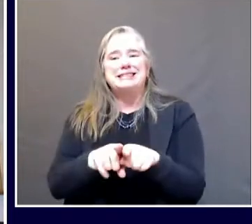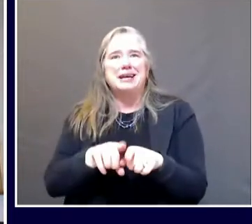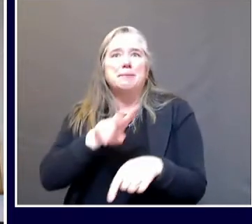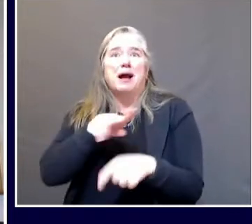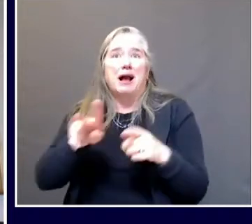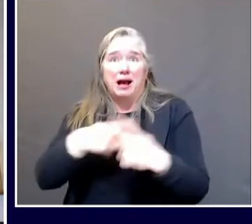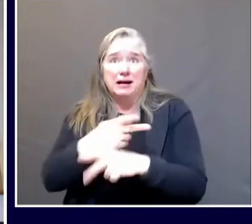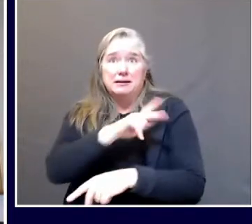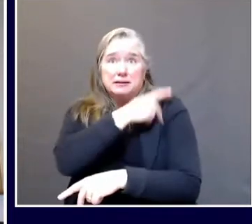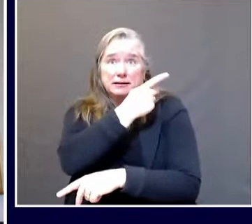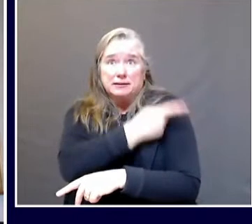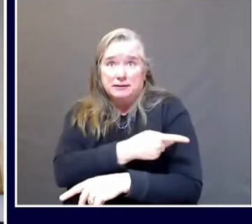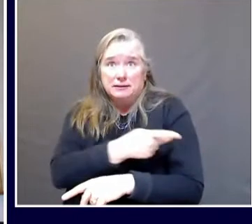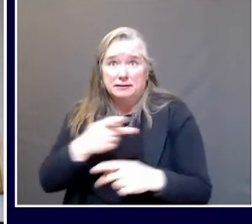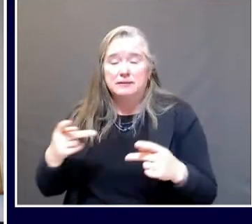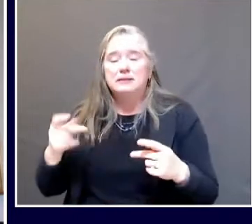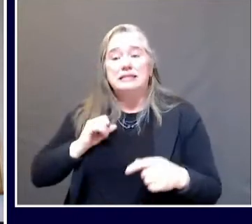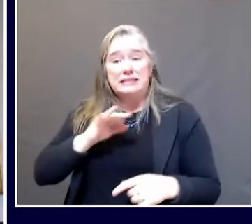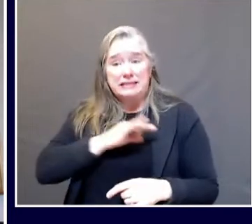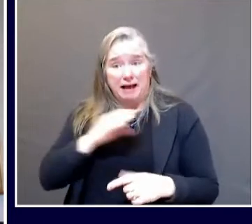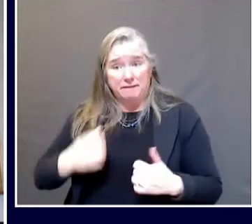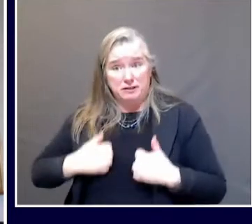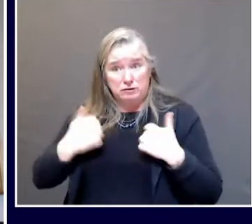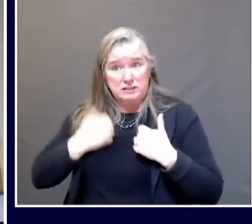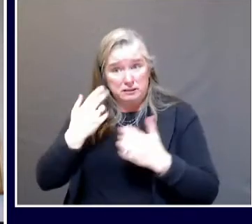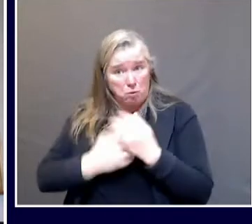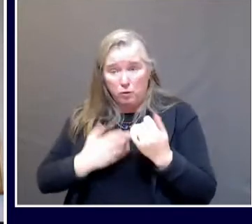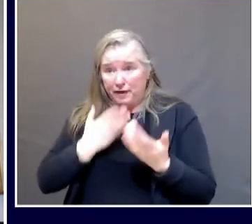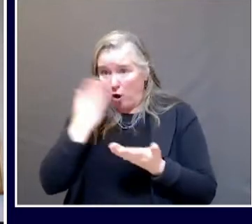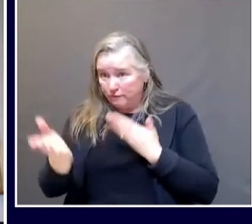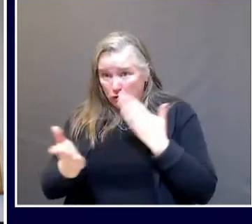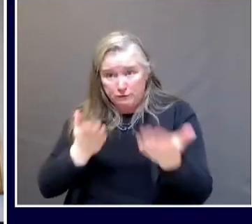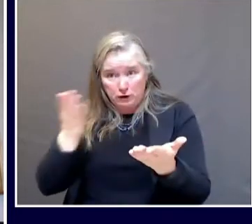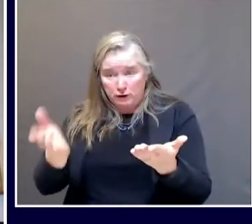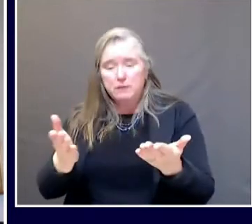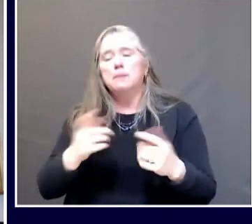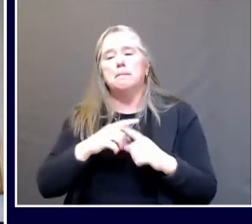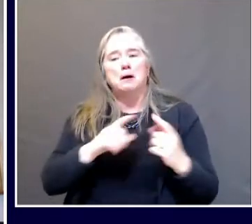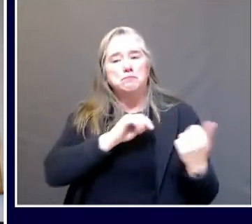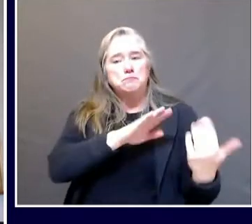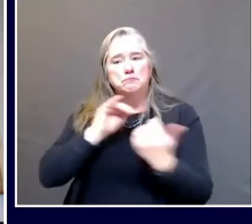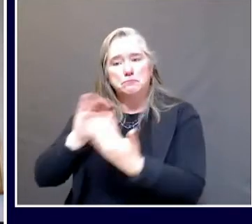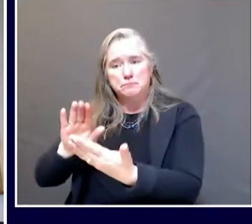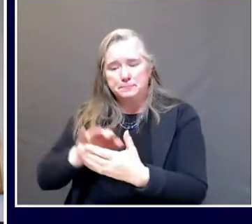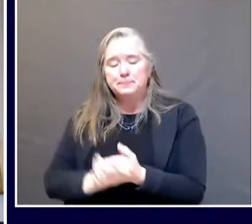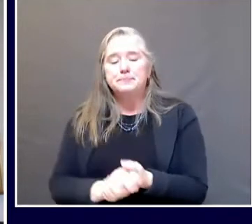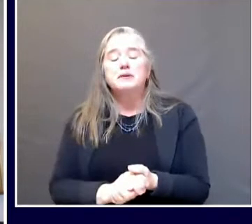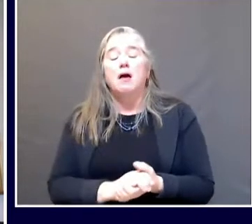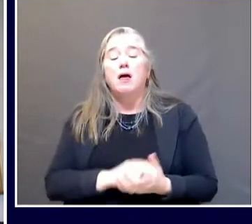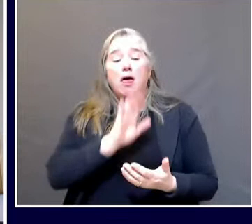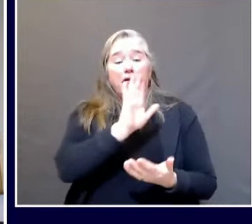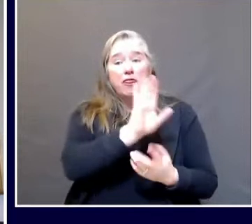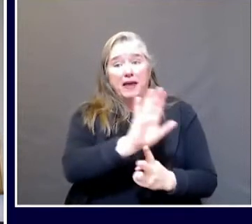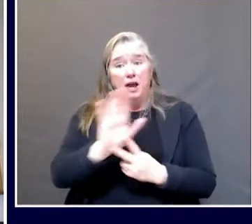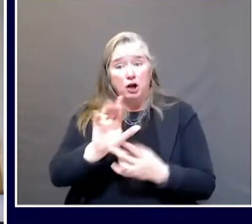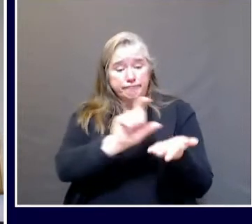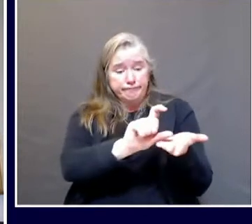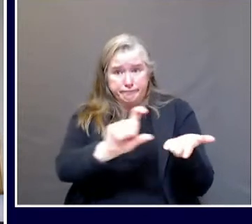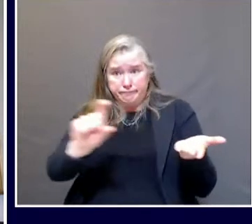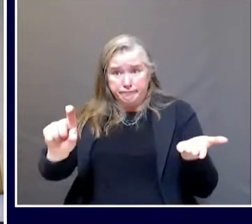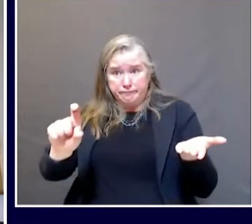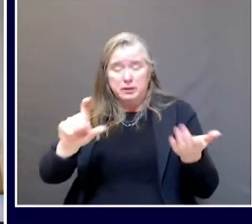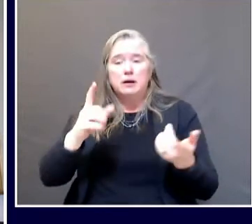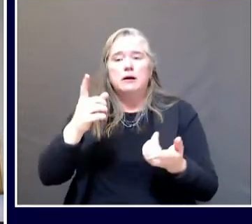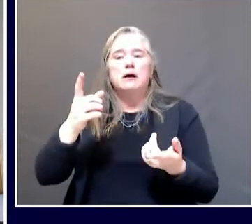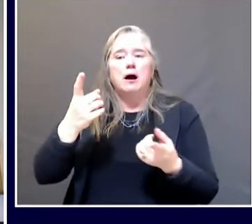to them through different mechanisms. Both fundamentally come from the allotment that is given to states. In the case of